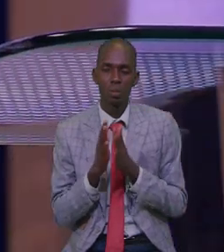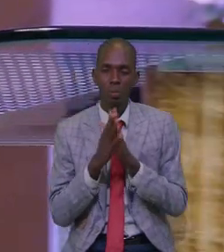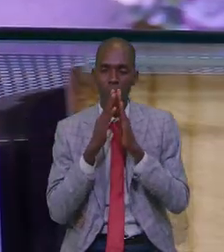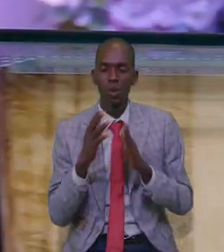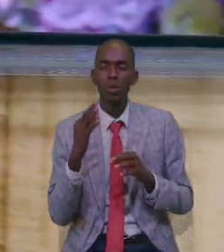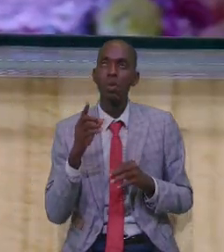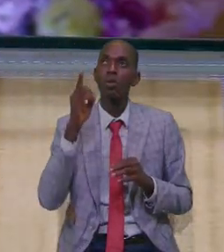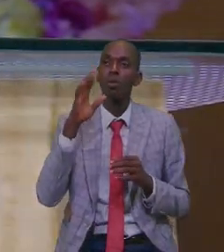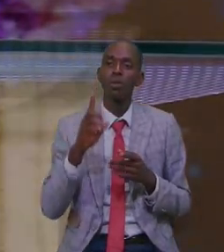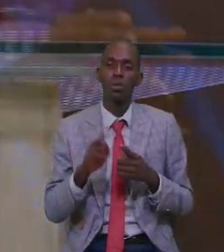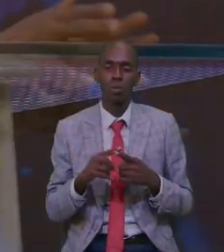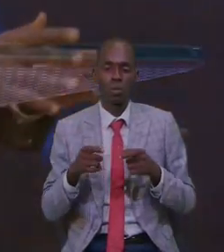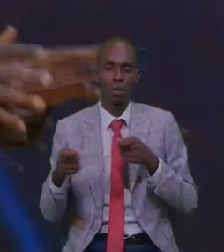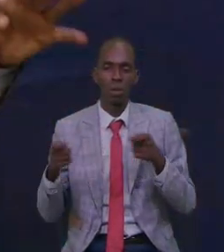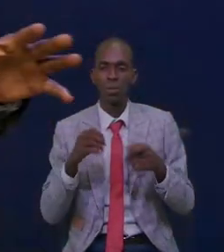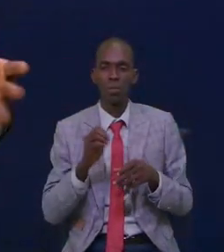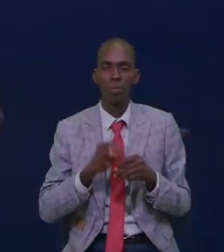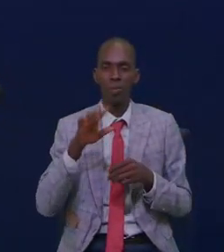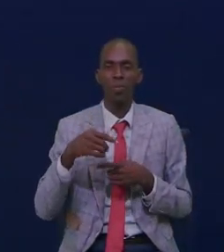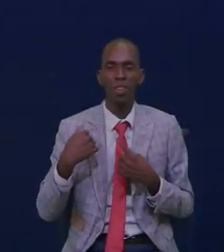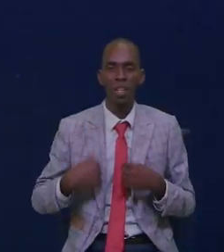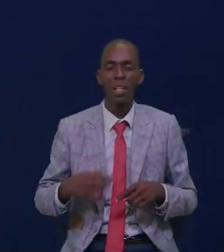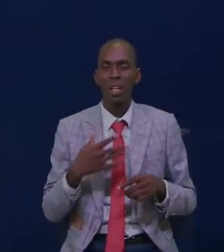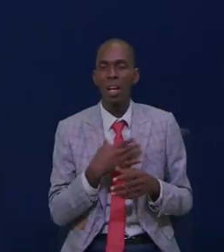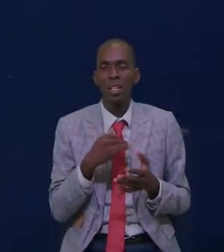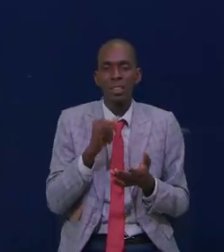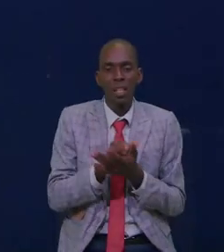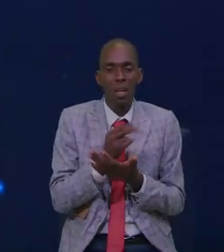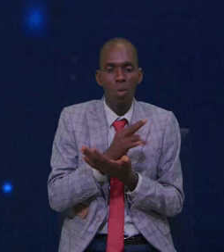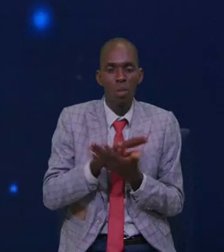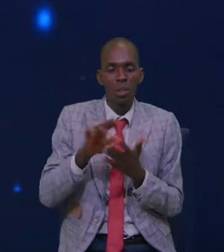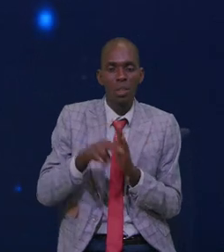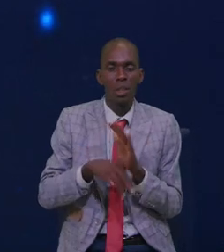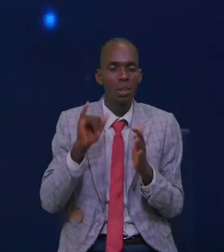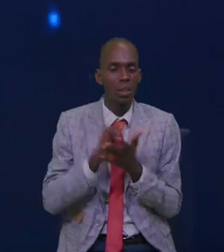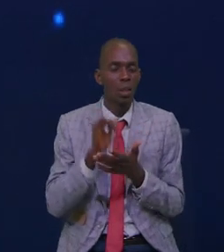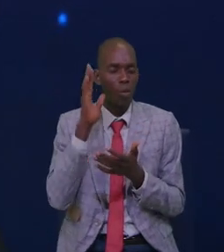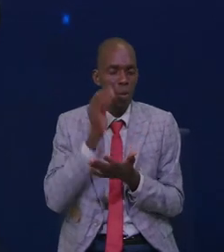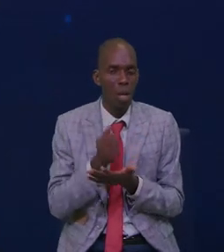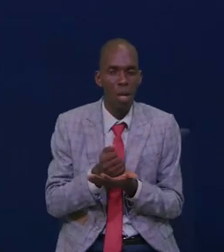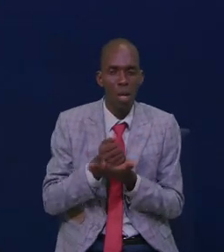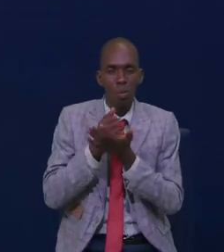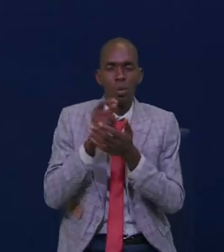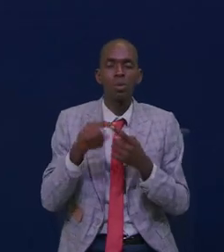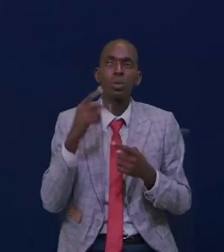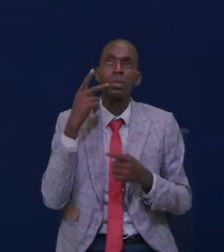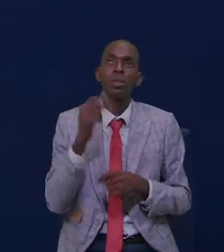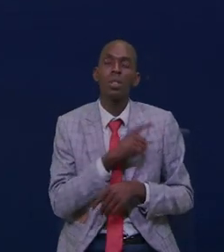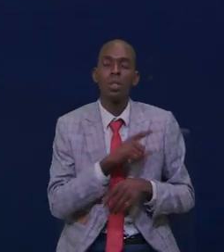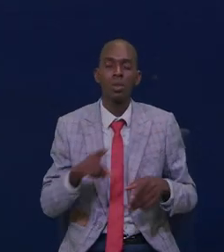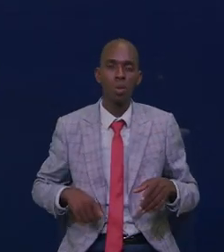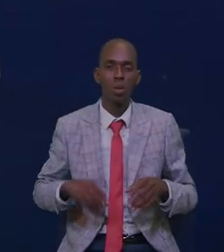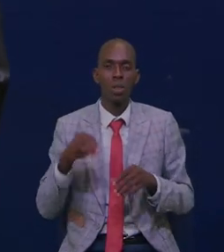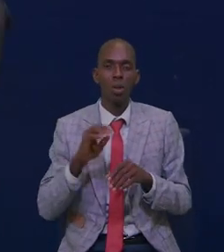and follow that holiness that will make us, help us to see the Lord of the face of the Lord in glory. For the